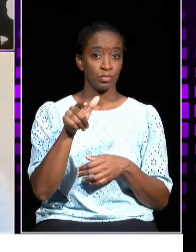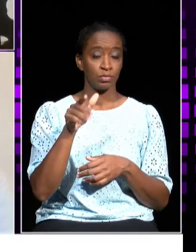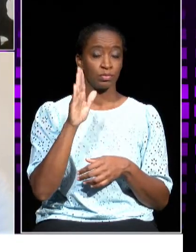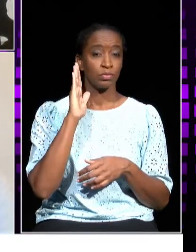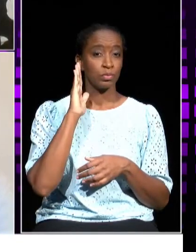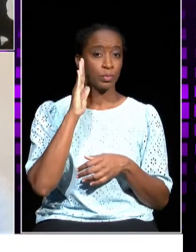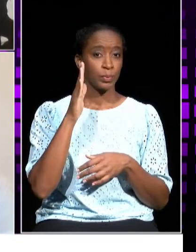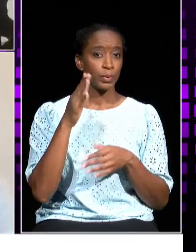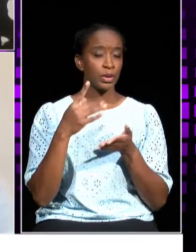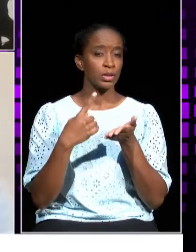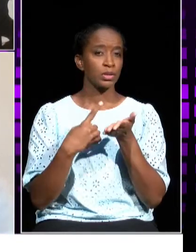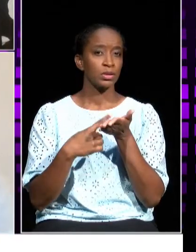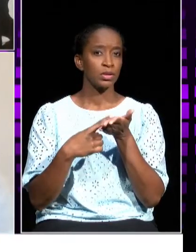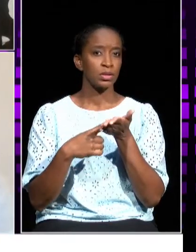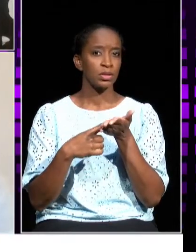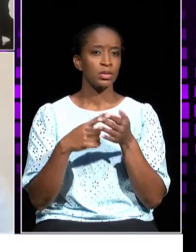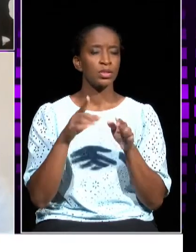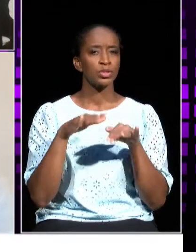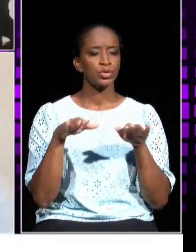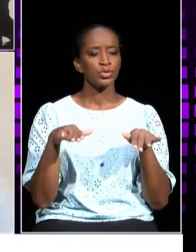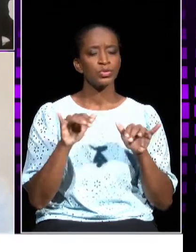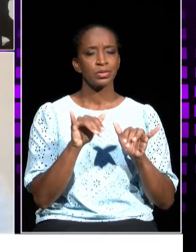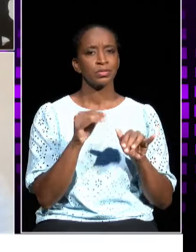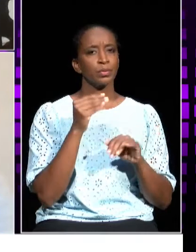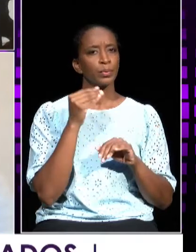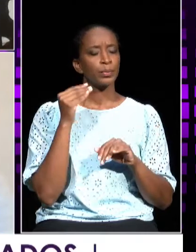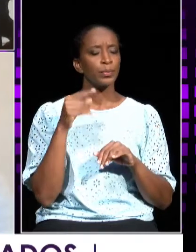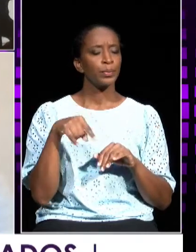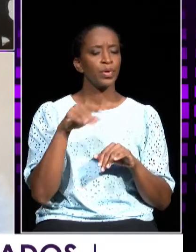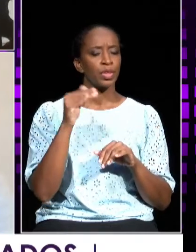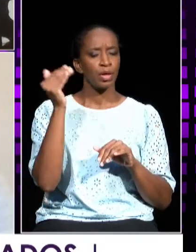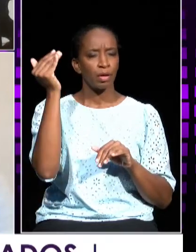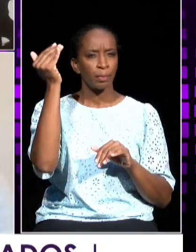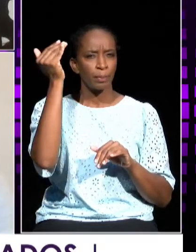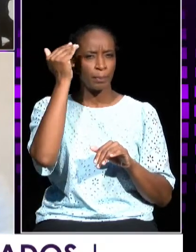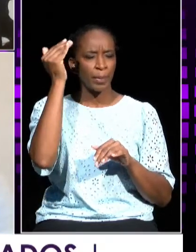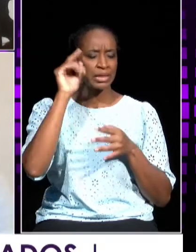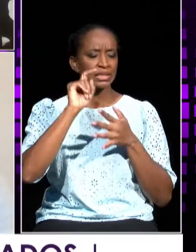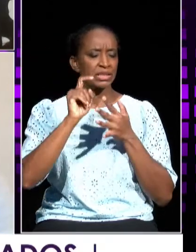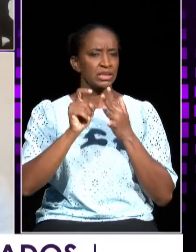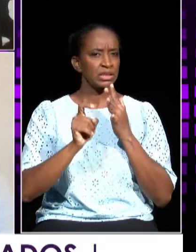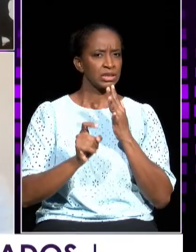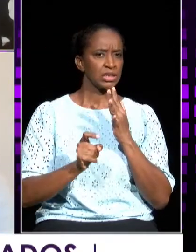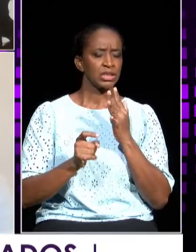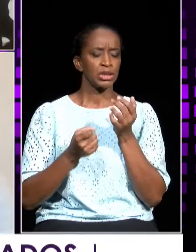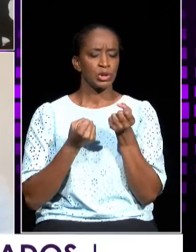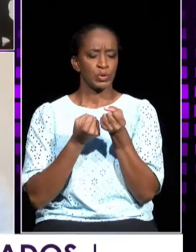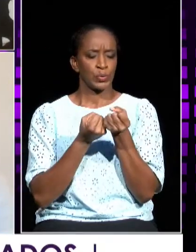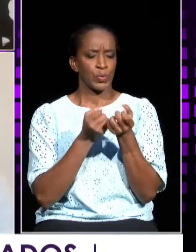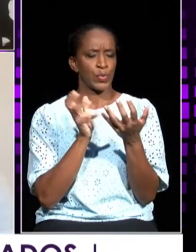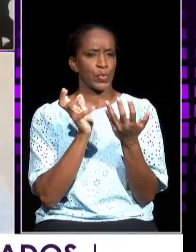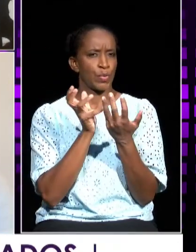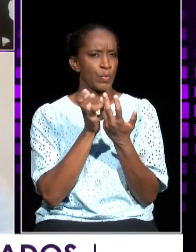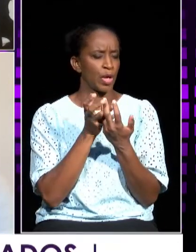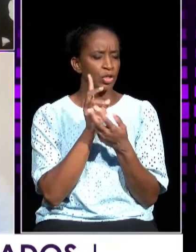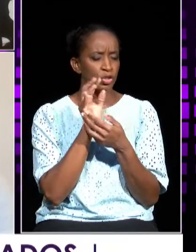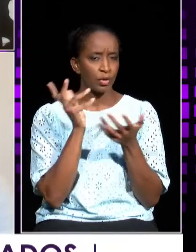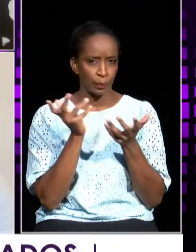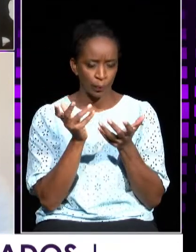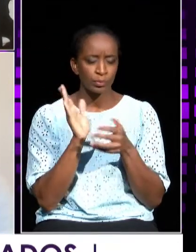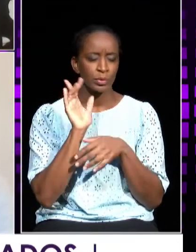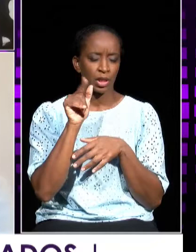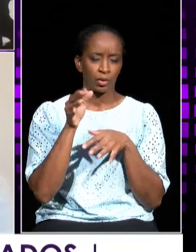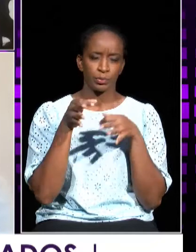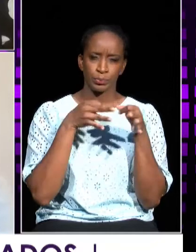look like during the time children were at home. But what do you think moving away from that immediate support, how do you think that's affected students and children and their